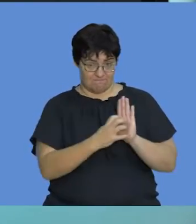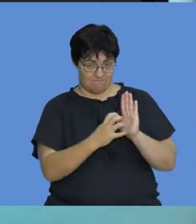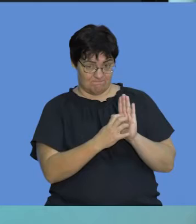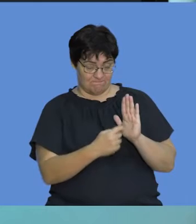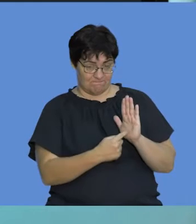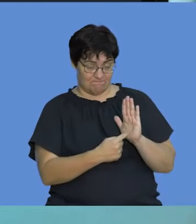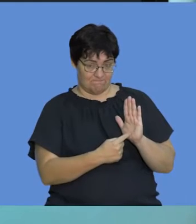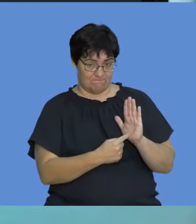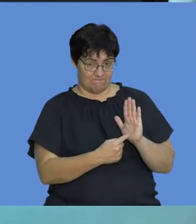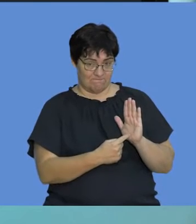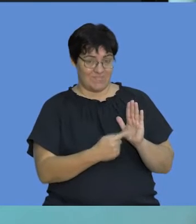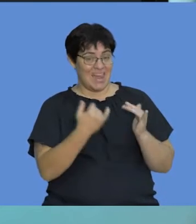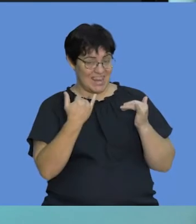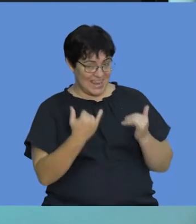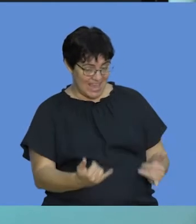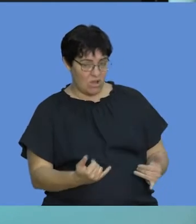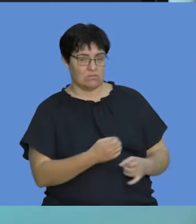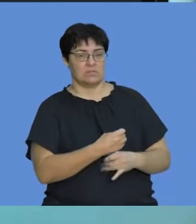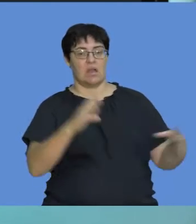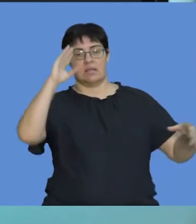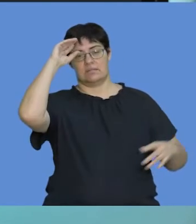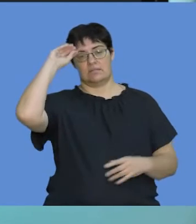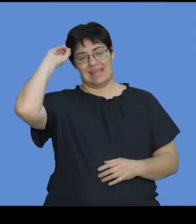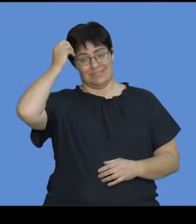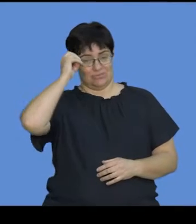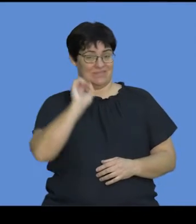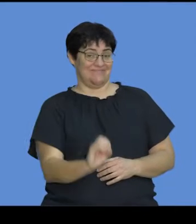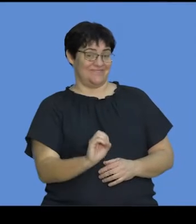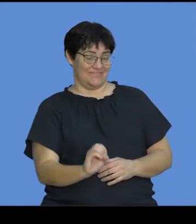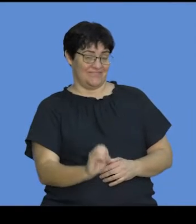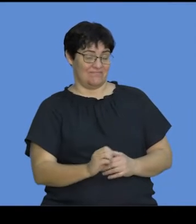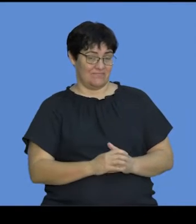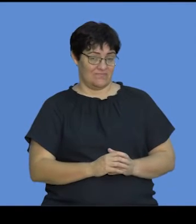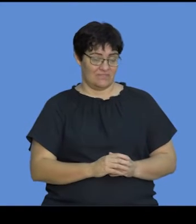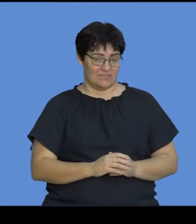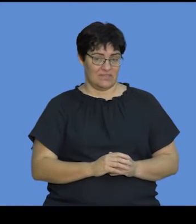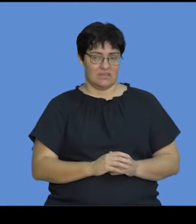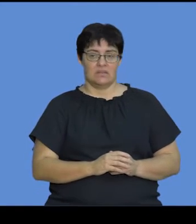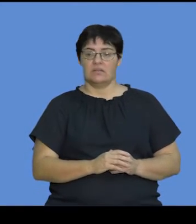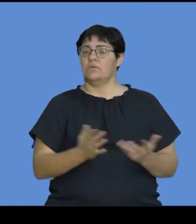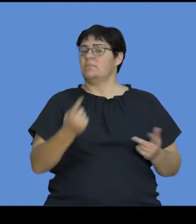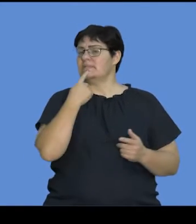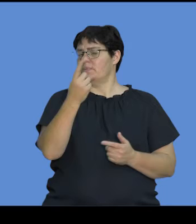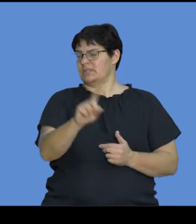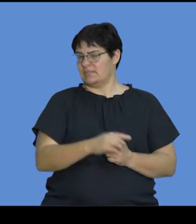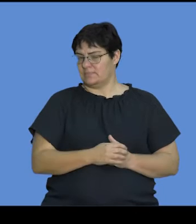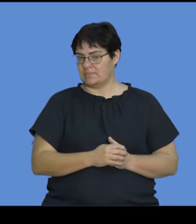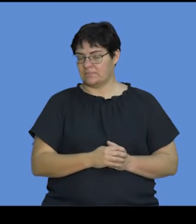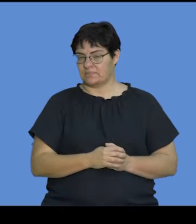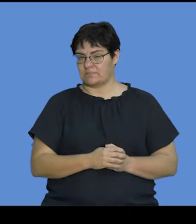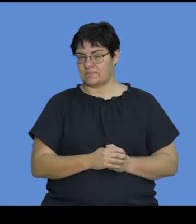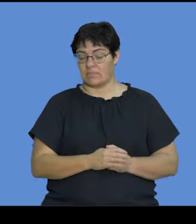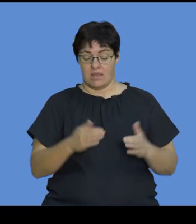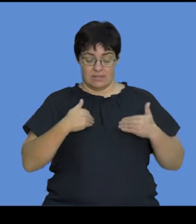Here it gets interesting, okay? So I'm going to say we have an